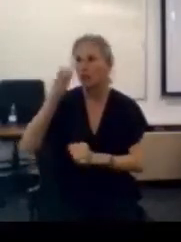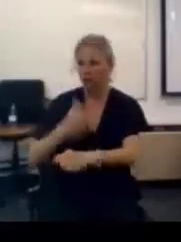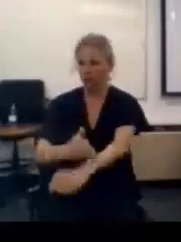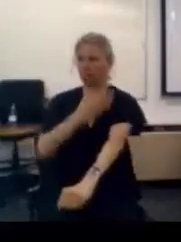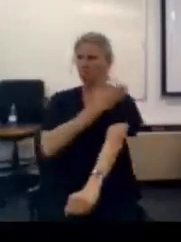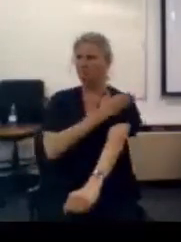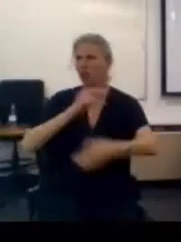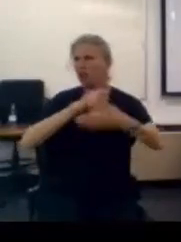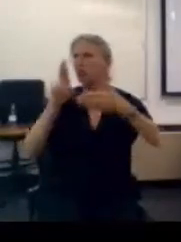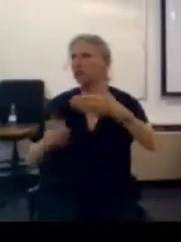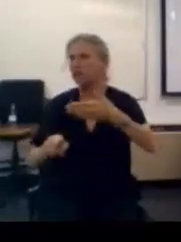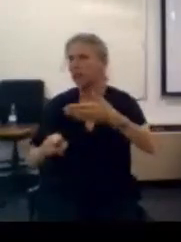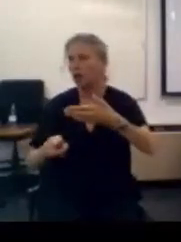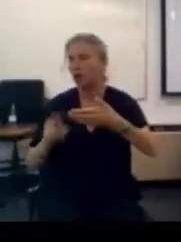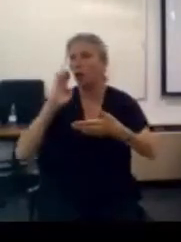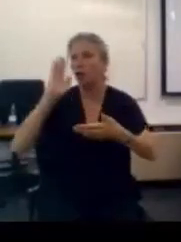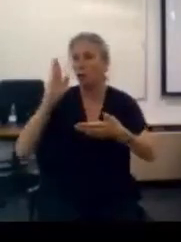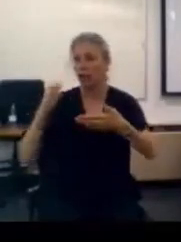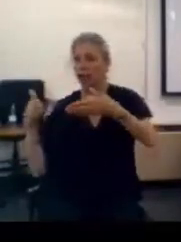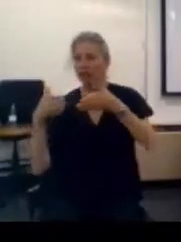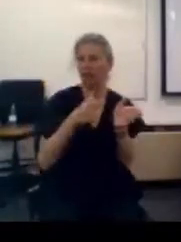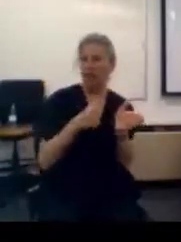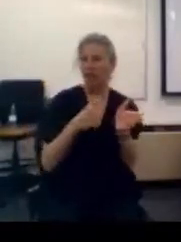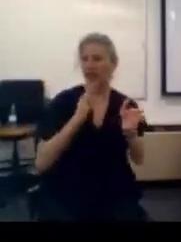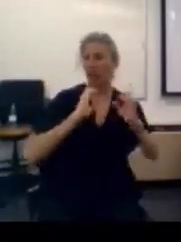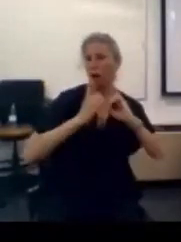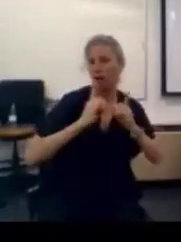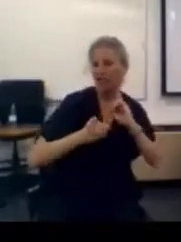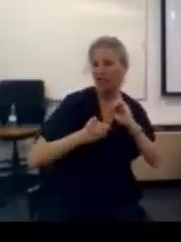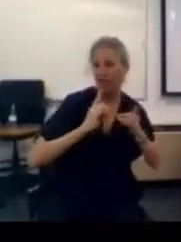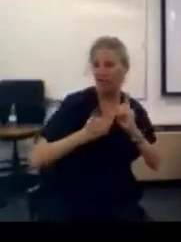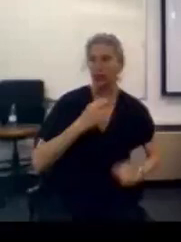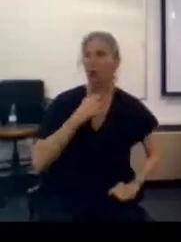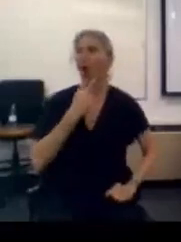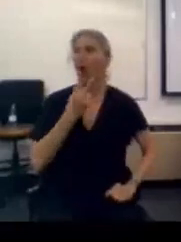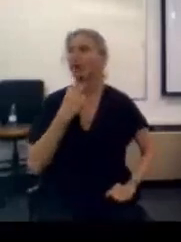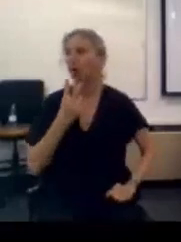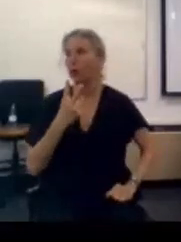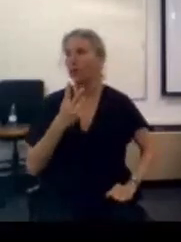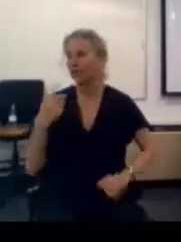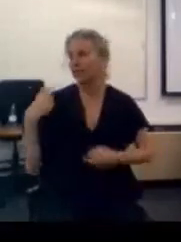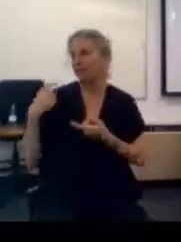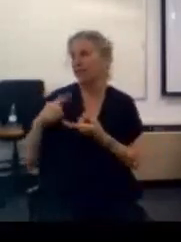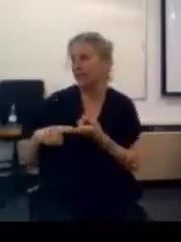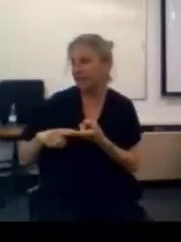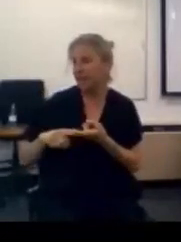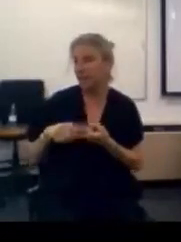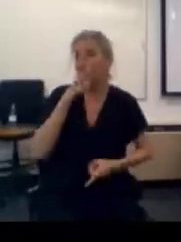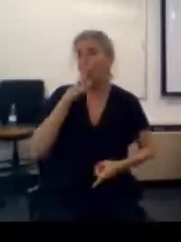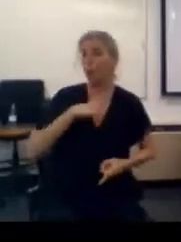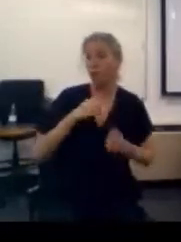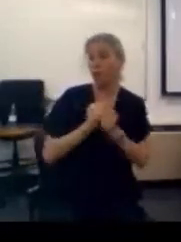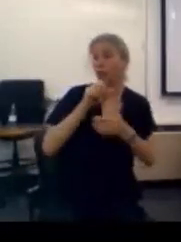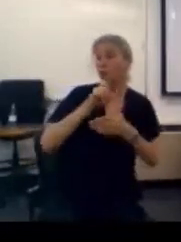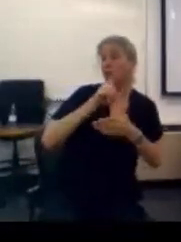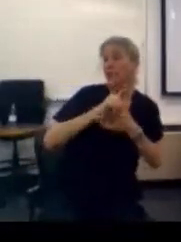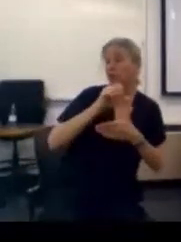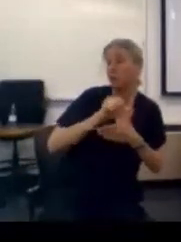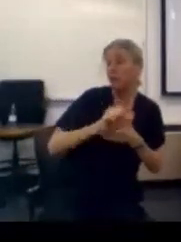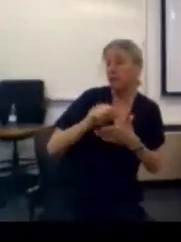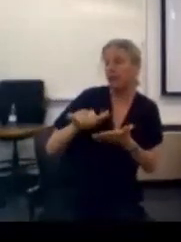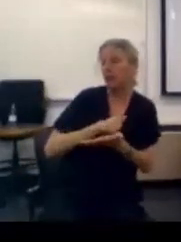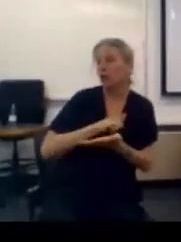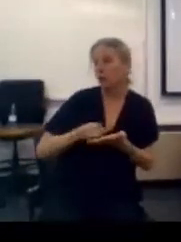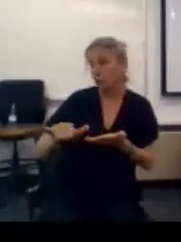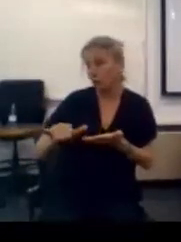because together we will change these outcomes. We will shift our conversations, our voices, the voices of Latinas,